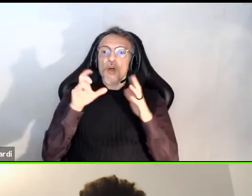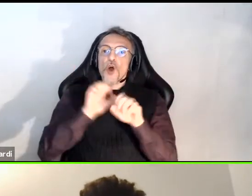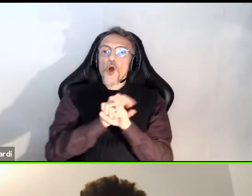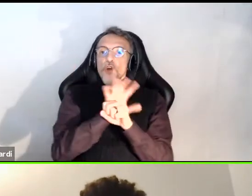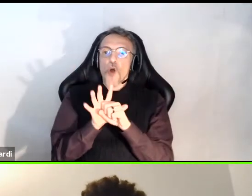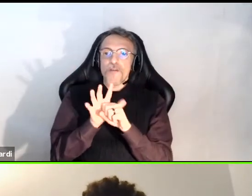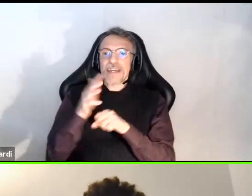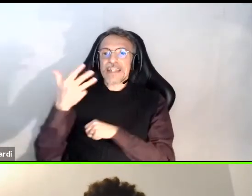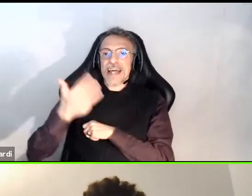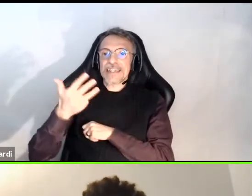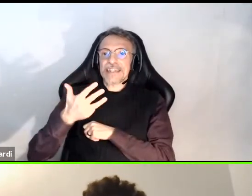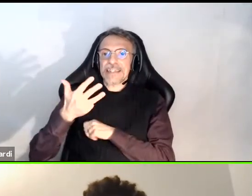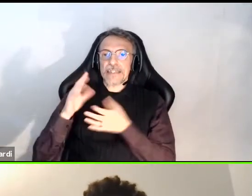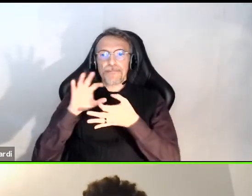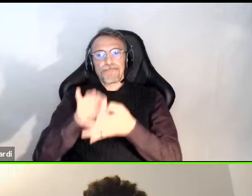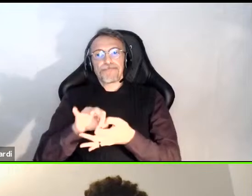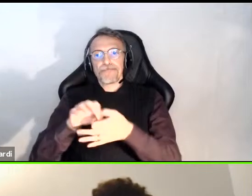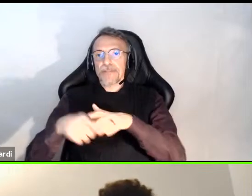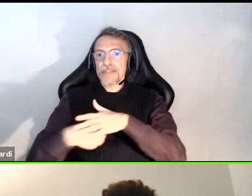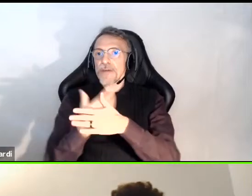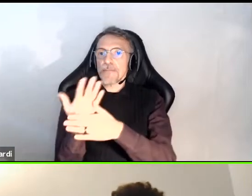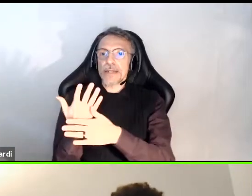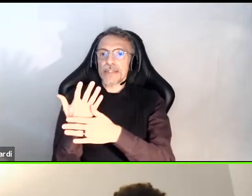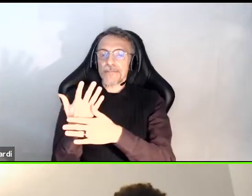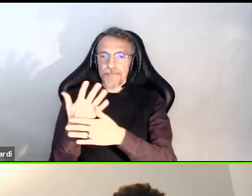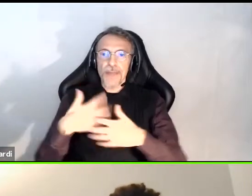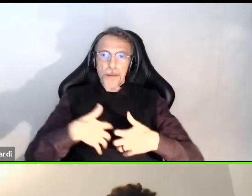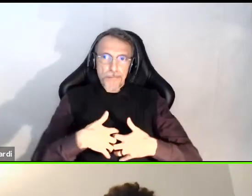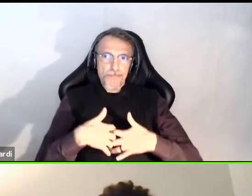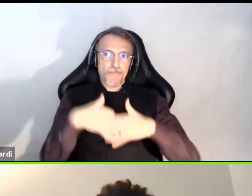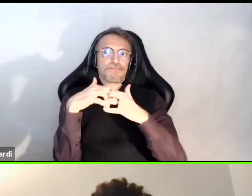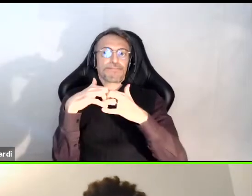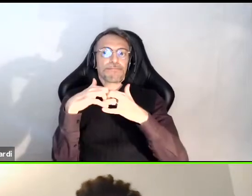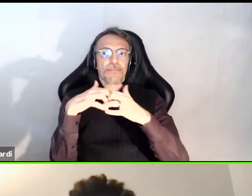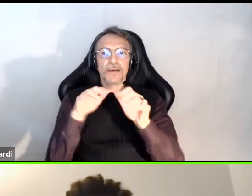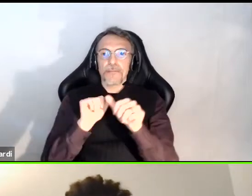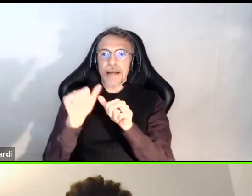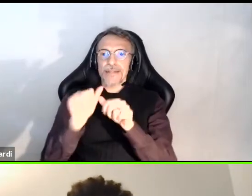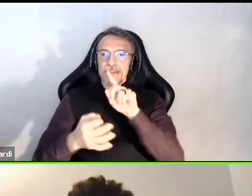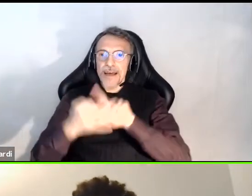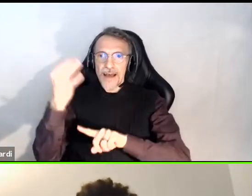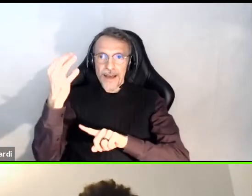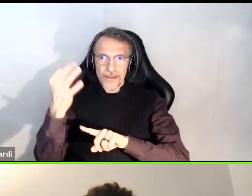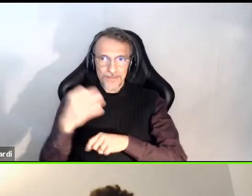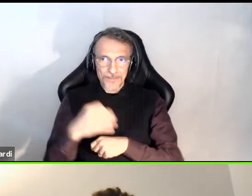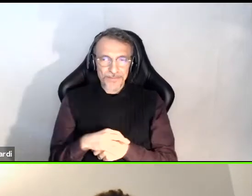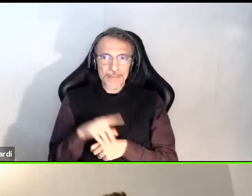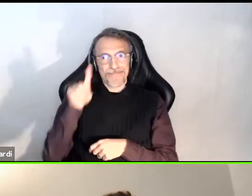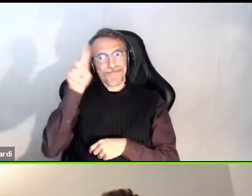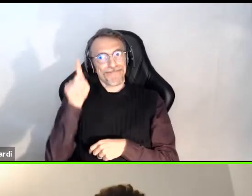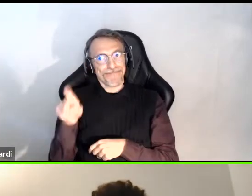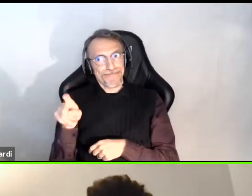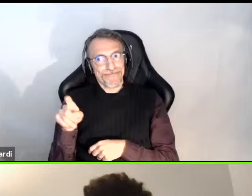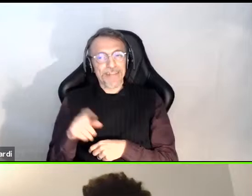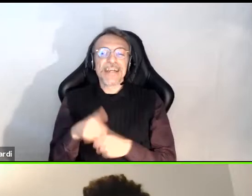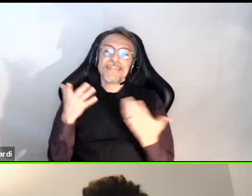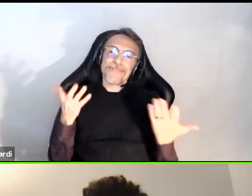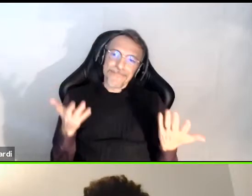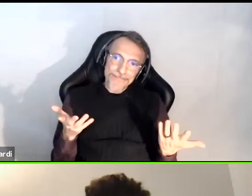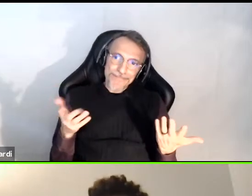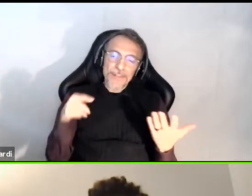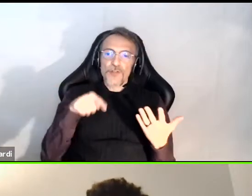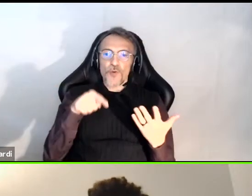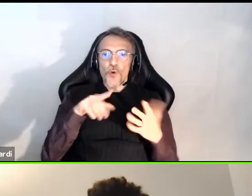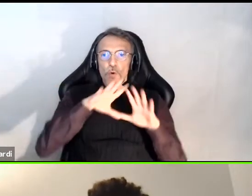COVID-19 and Development, Building Back Better? And the series is motivated by the global impact